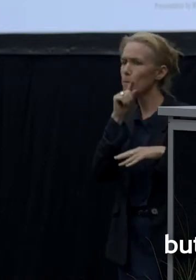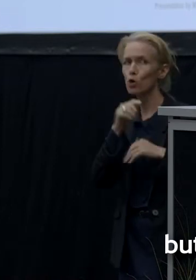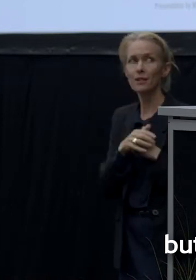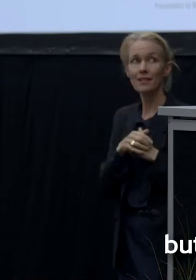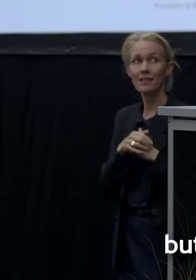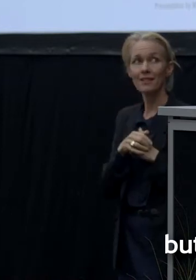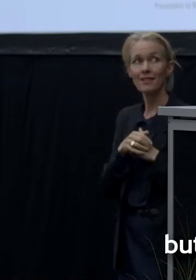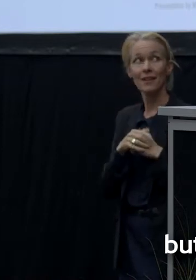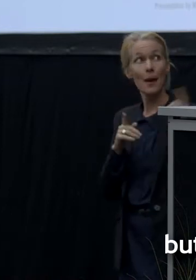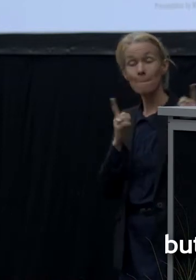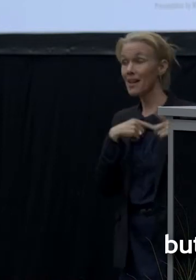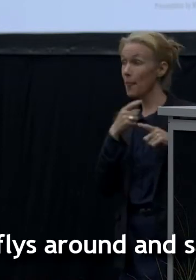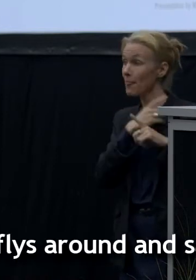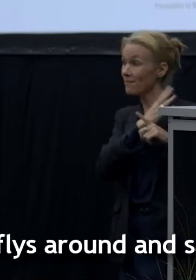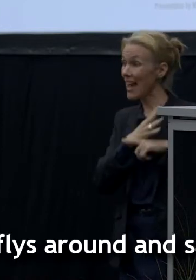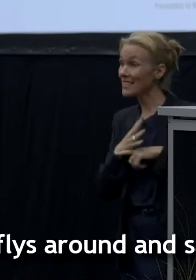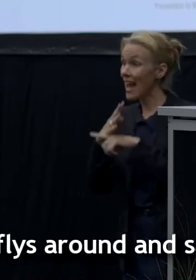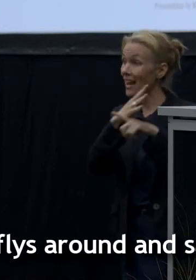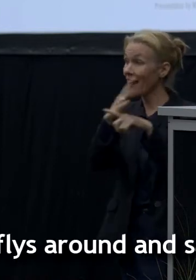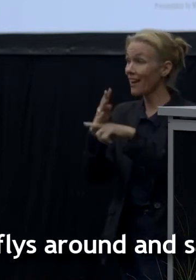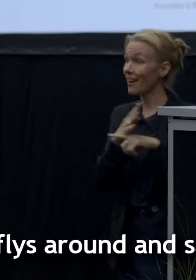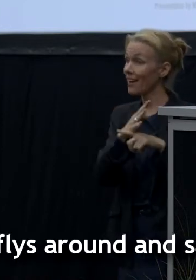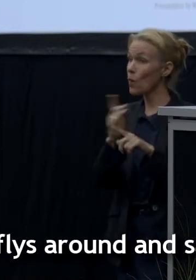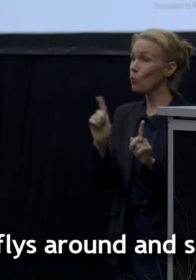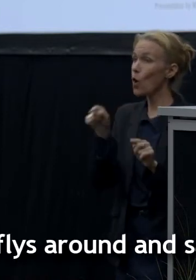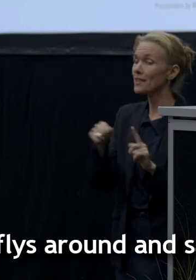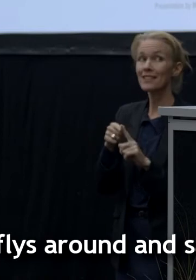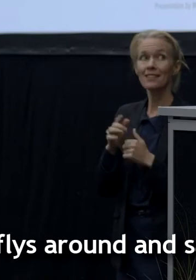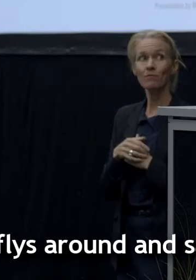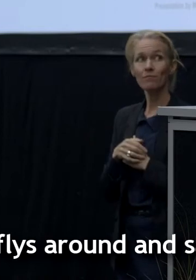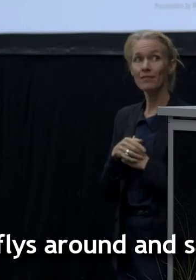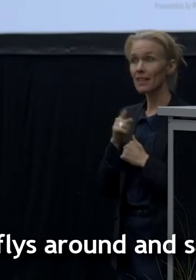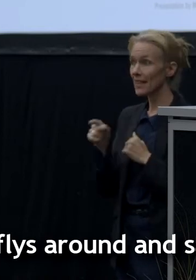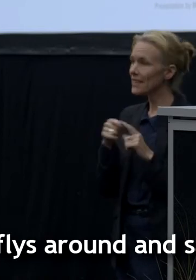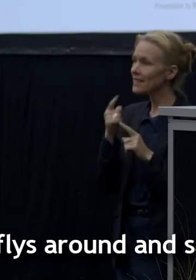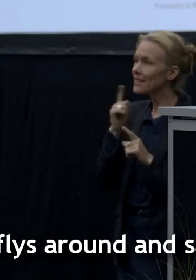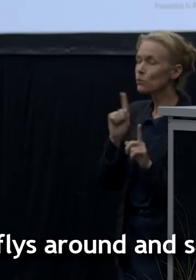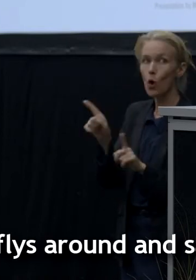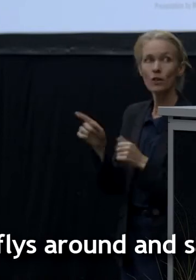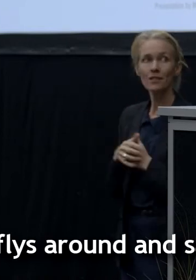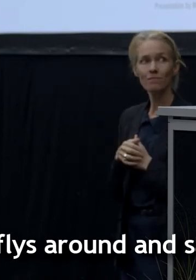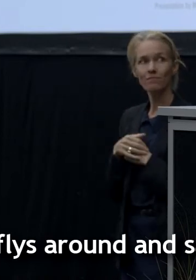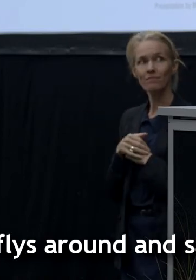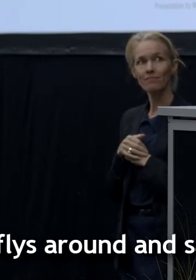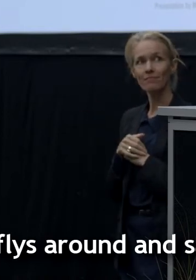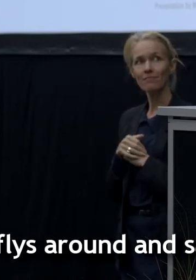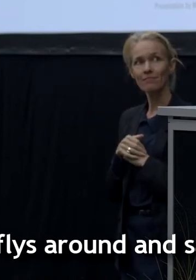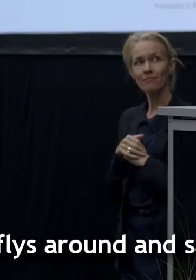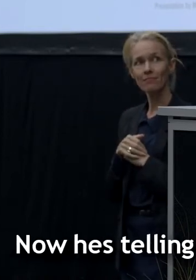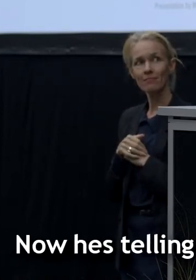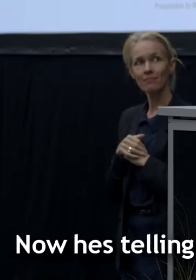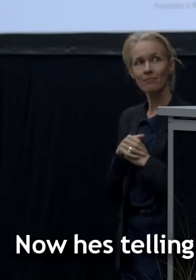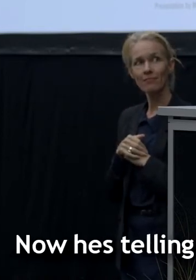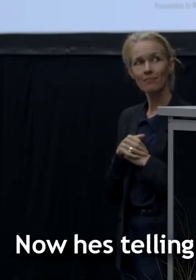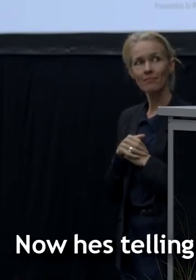that fantail has a message, and it flies around and says, titiro mai, titiro mai, ki tōku tau whare whare.